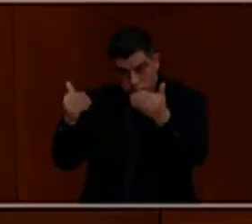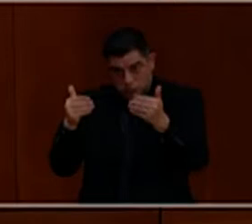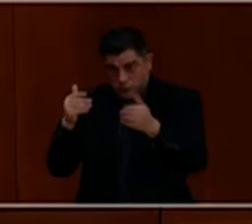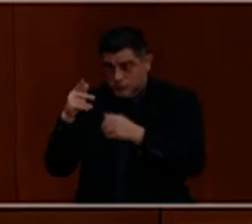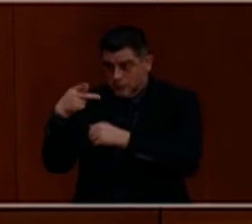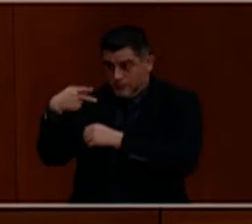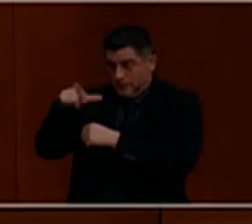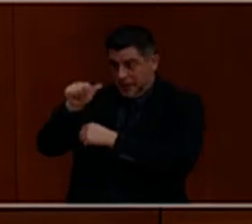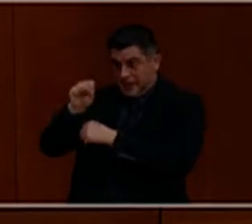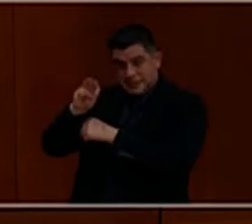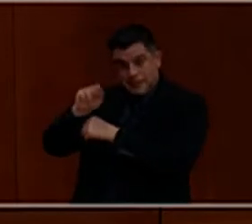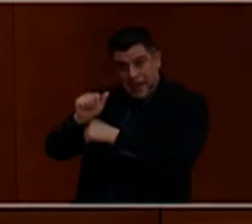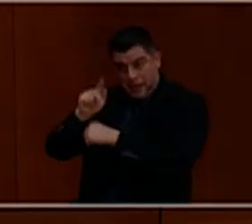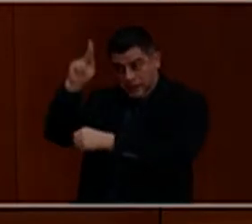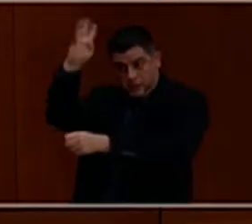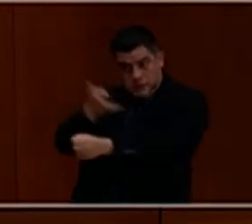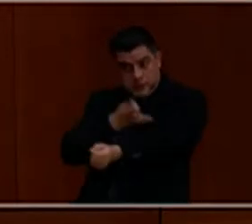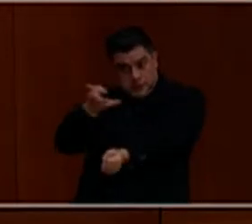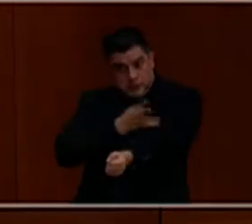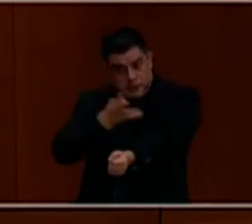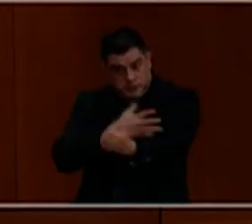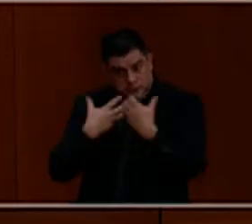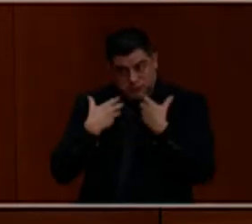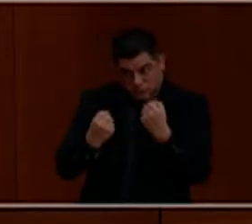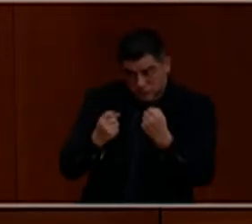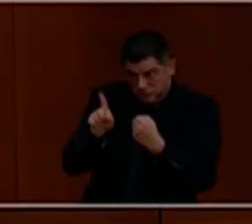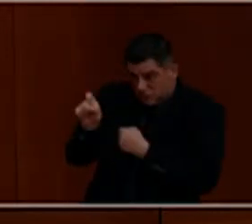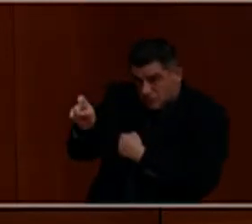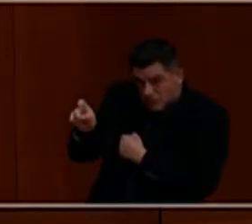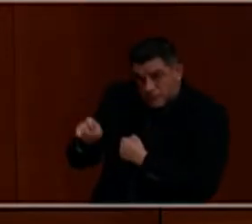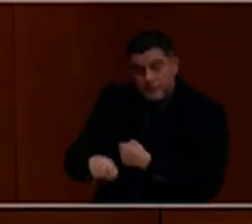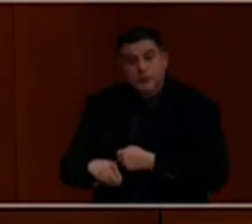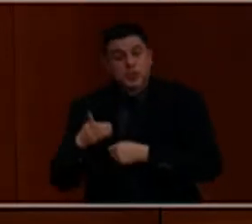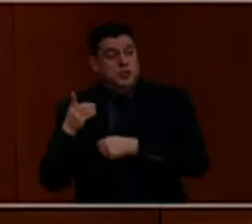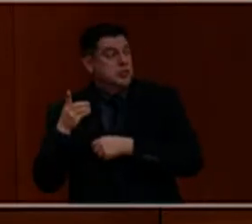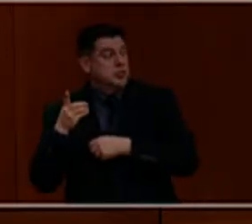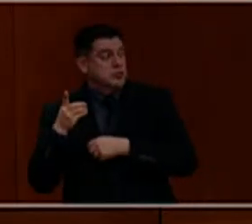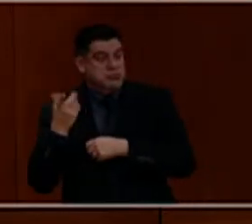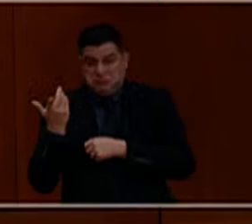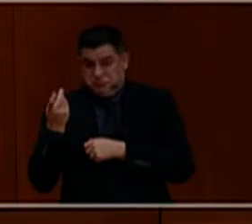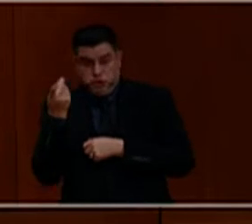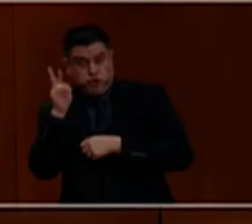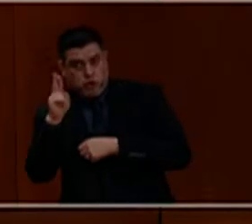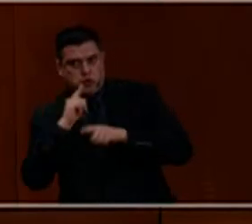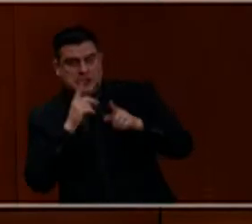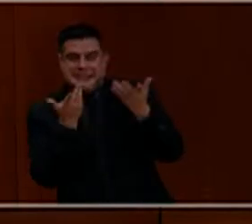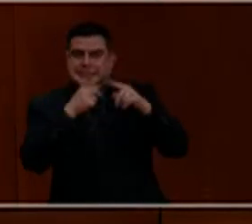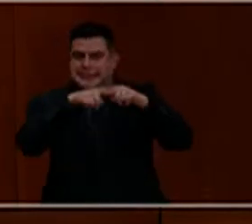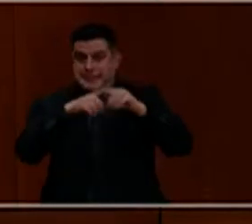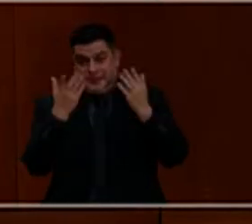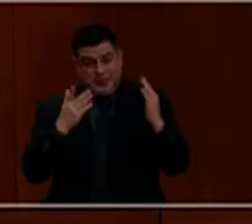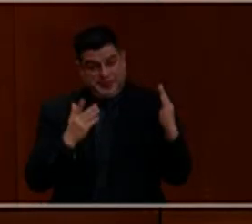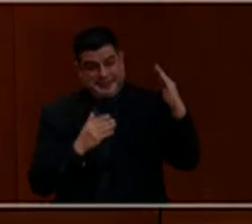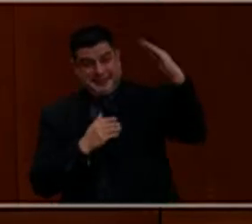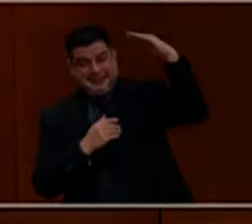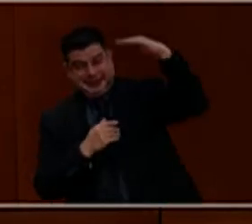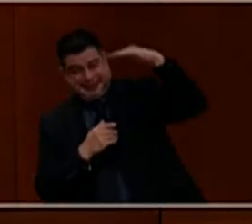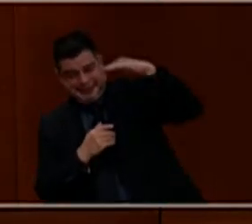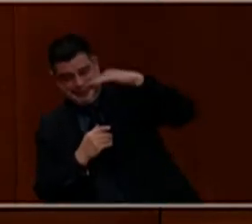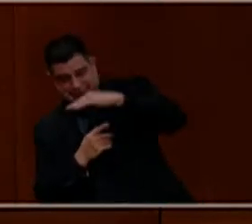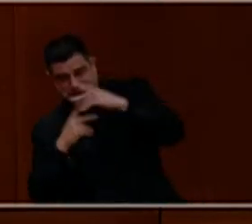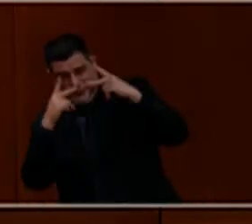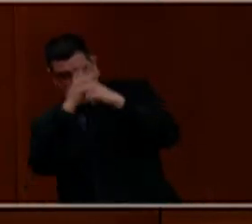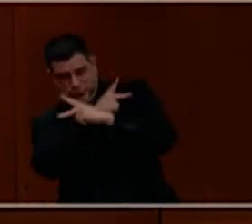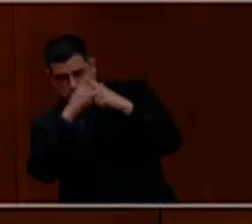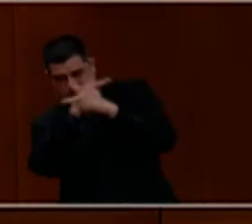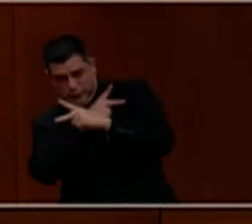plasma. That is correct. And that's even before admission to like the ICU? Yes, that is correct. Good. Yeah, I mean, as long as they're trending in the